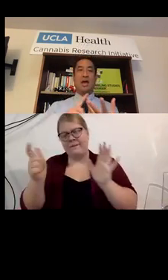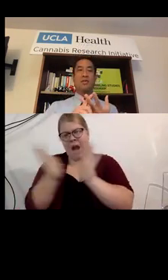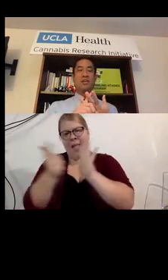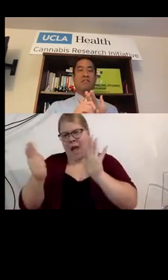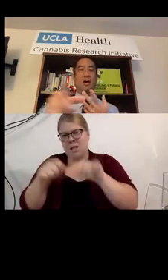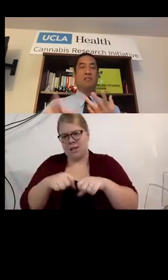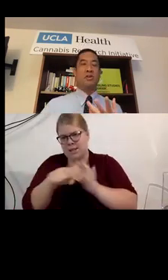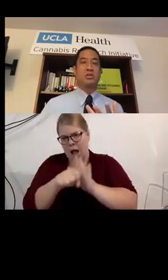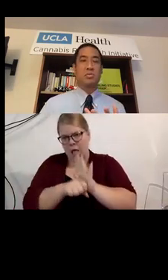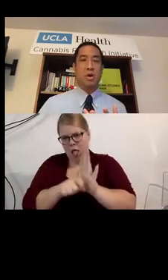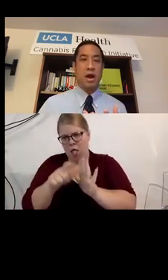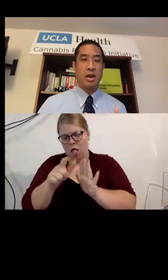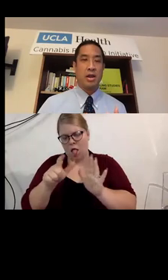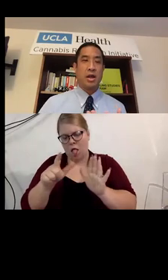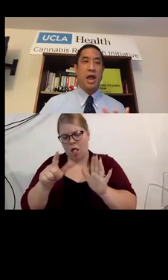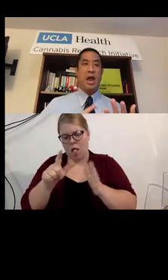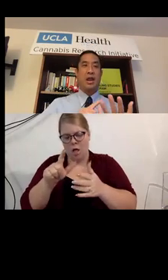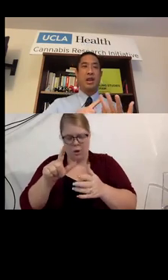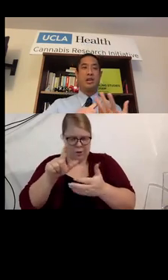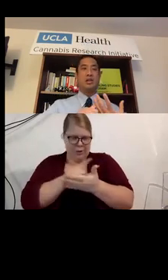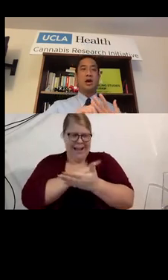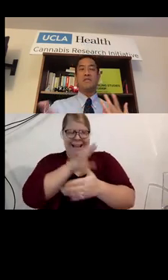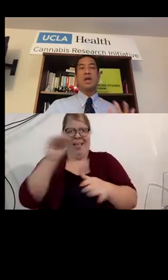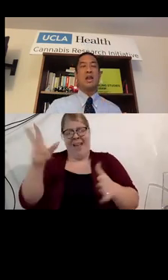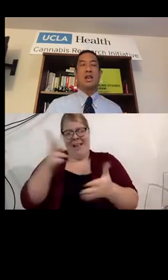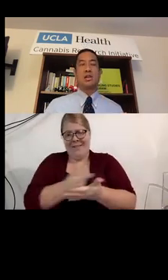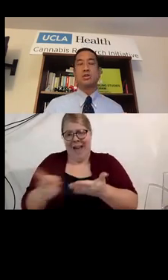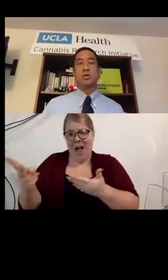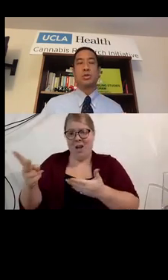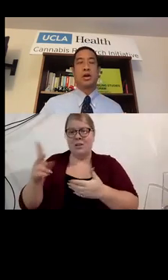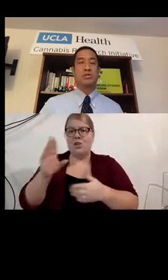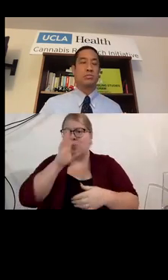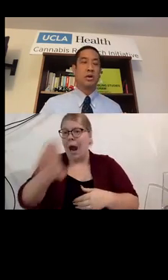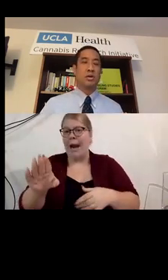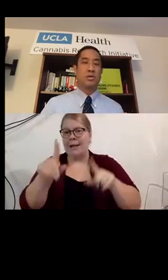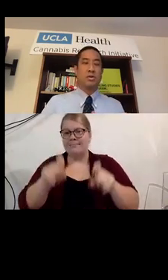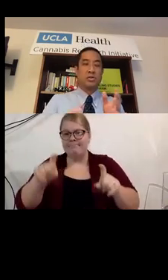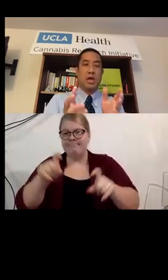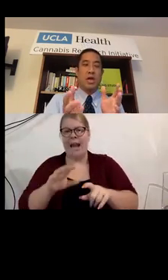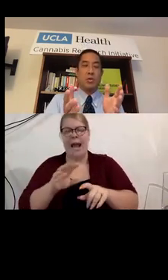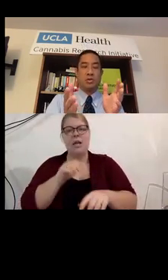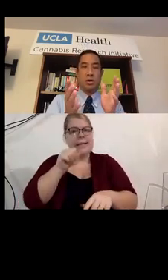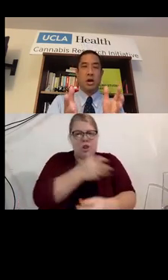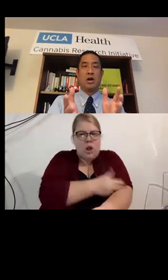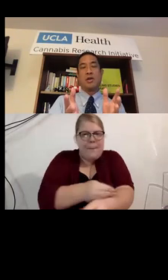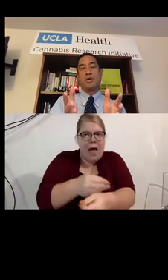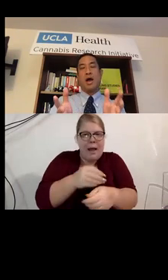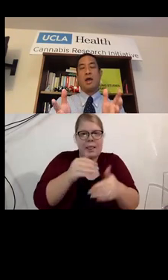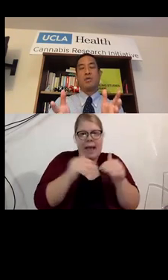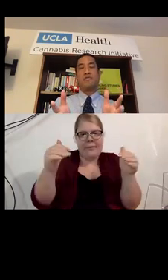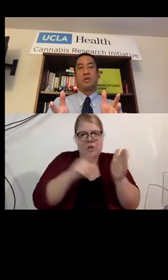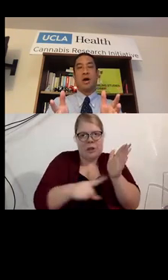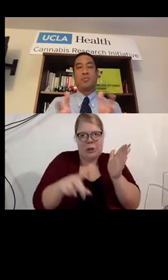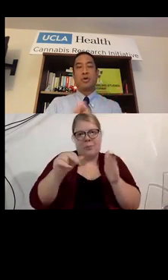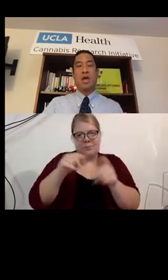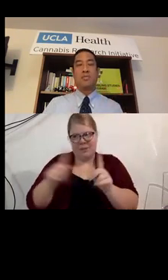And then they failed a field sobriety. And none of it had anything to do with their actual blood level. It was clearly they were not able